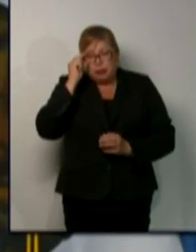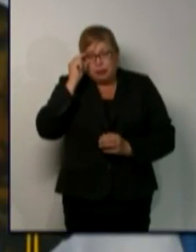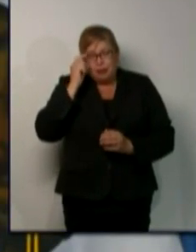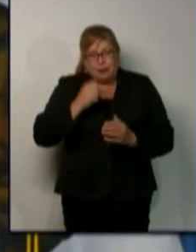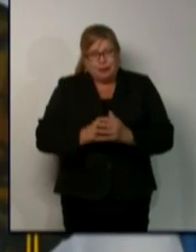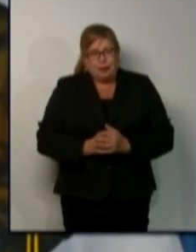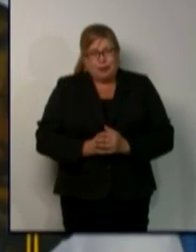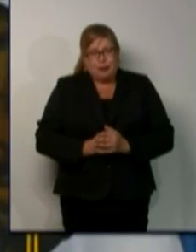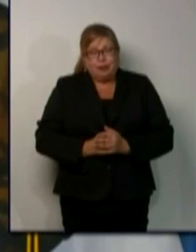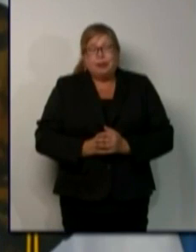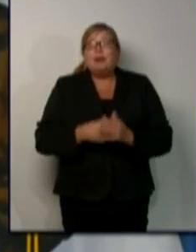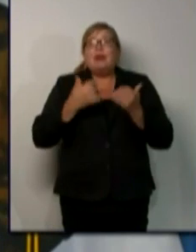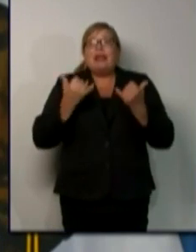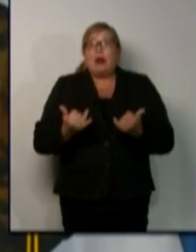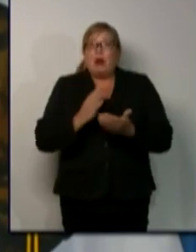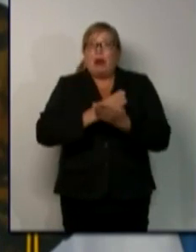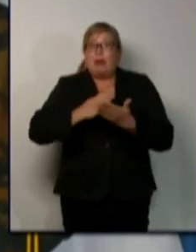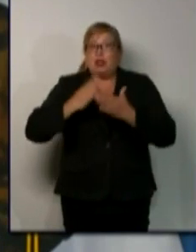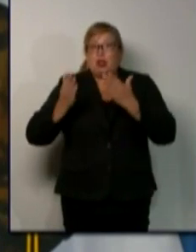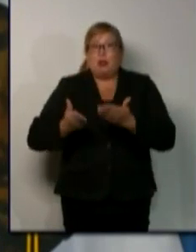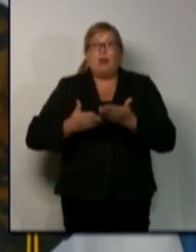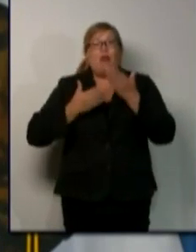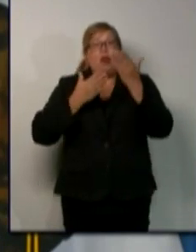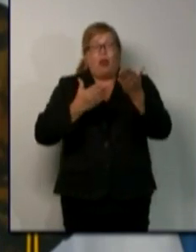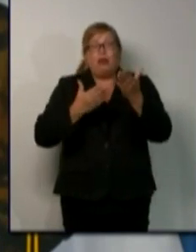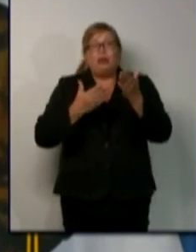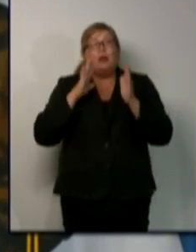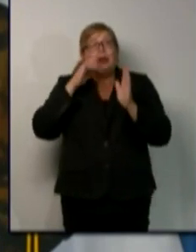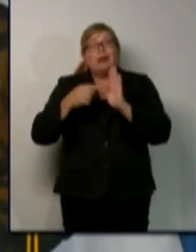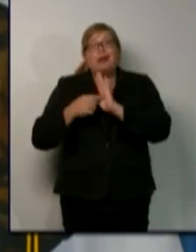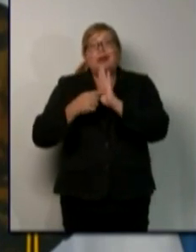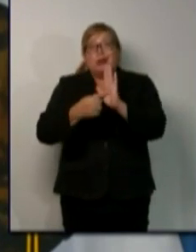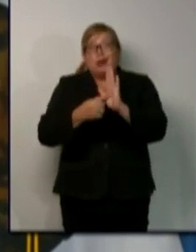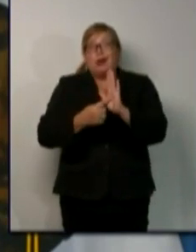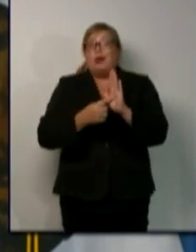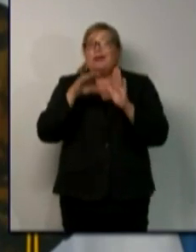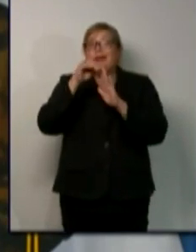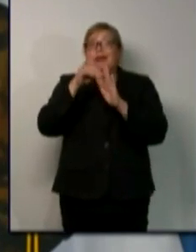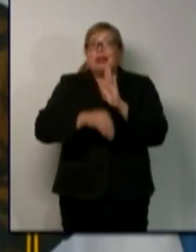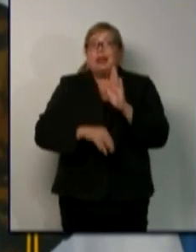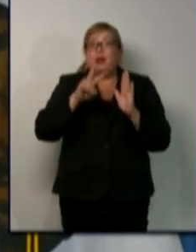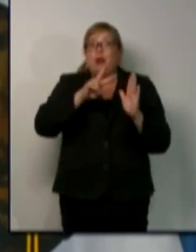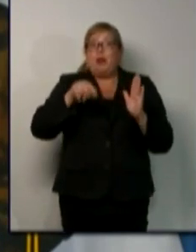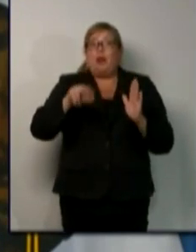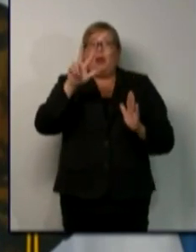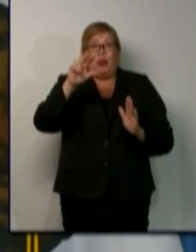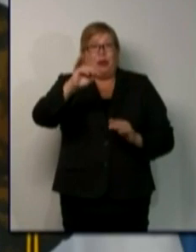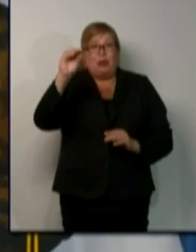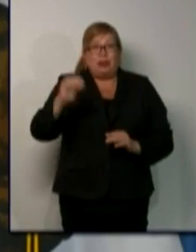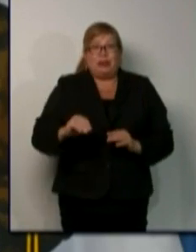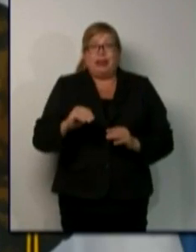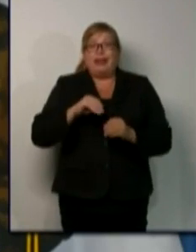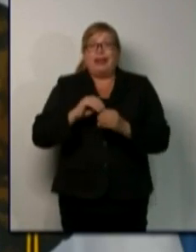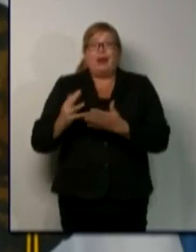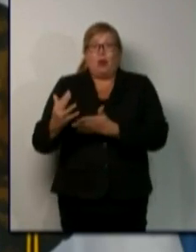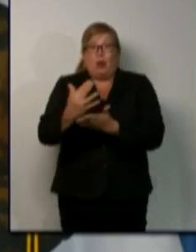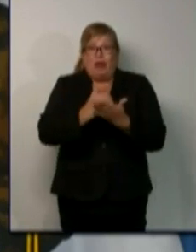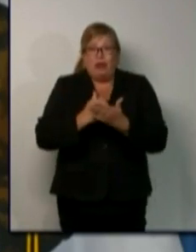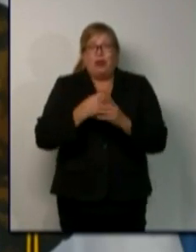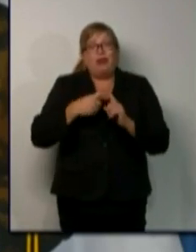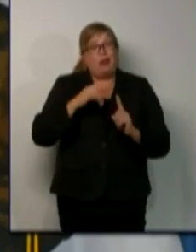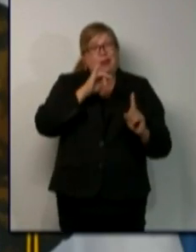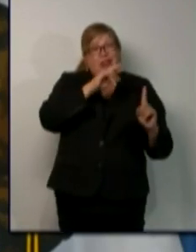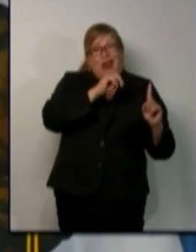proposal, the May revise that we're putting out, reflects a decline of 22.3% in revenue from